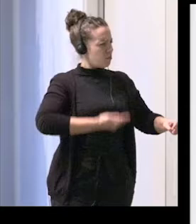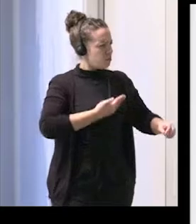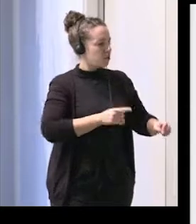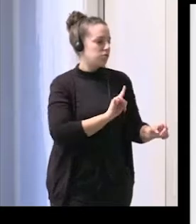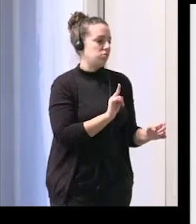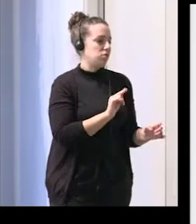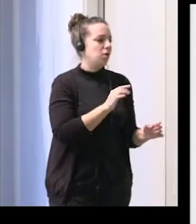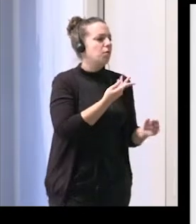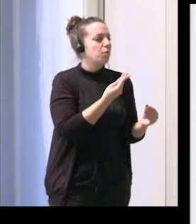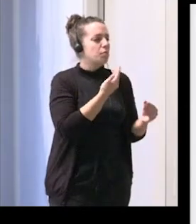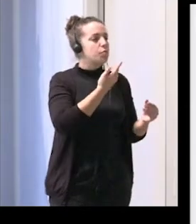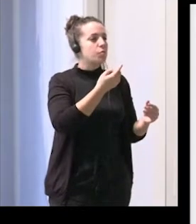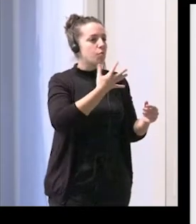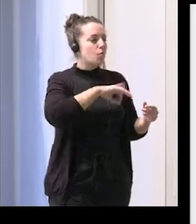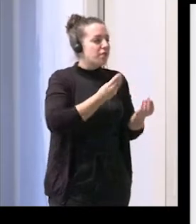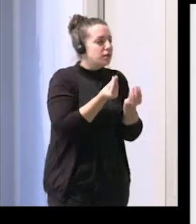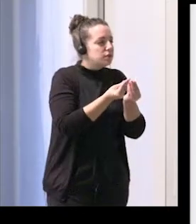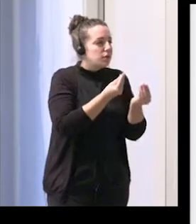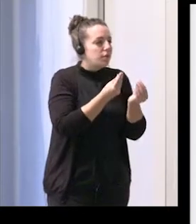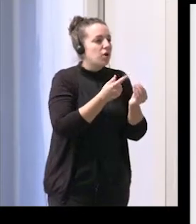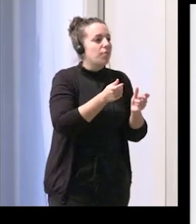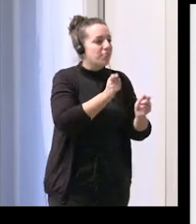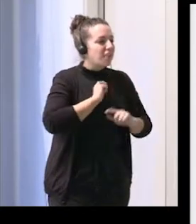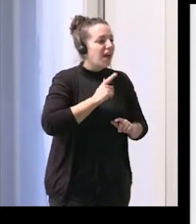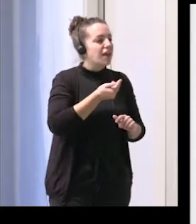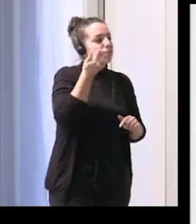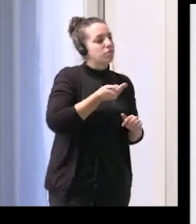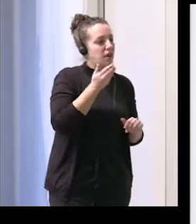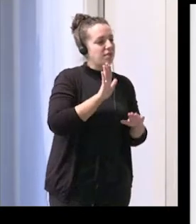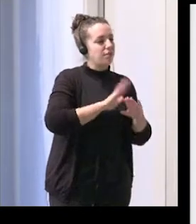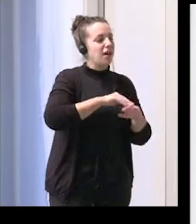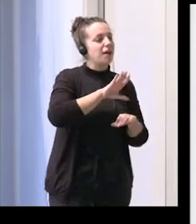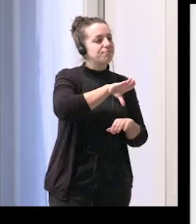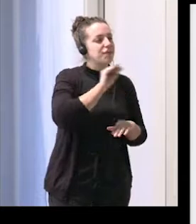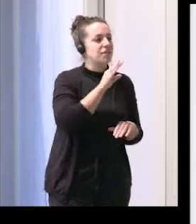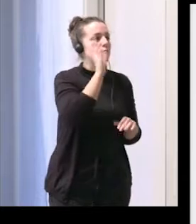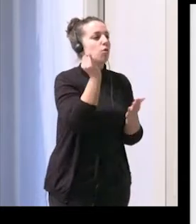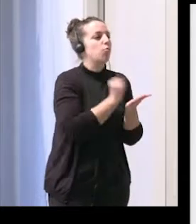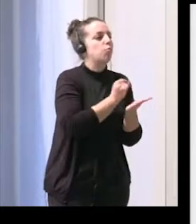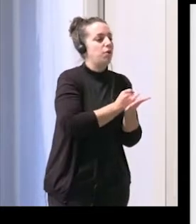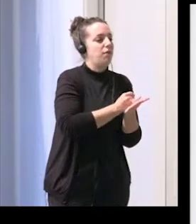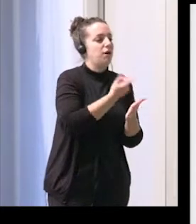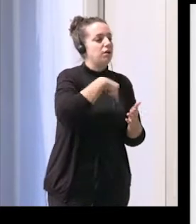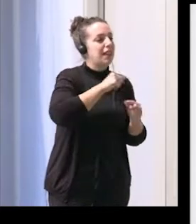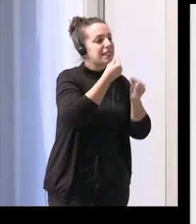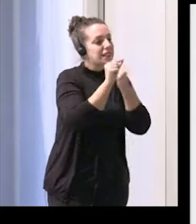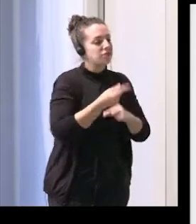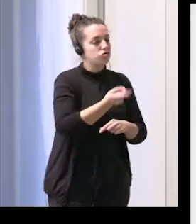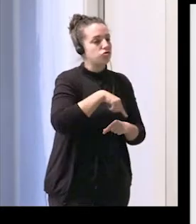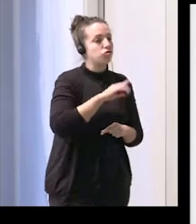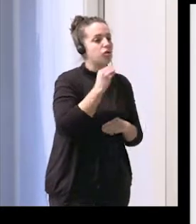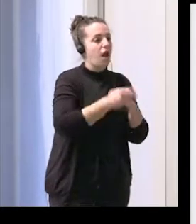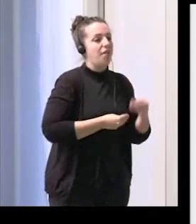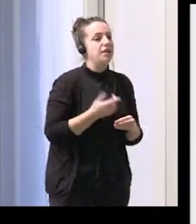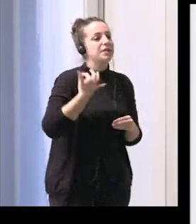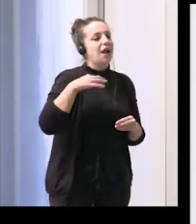you about the importance of understanding what is the test you're actually doing. When you start to see it is into adolescence. So those deficits